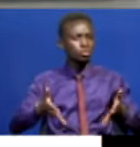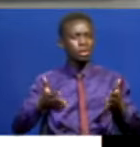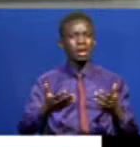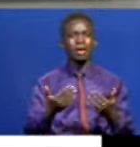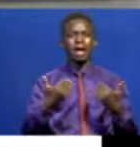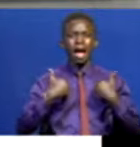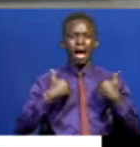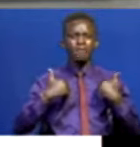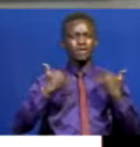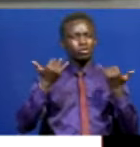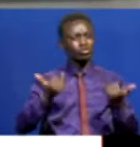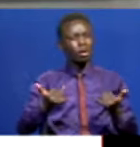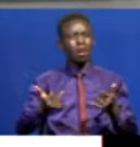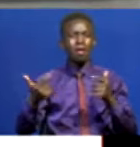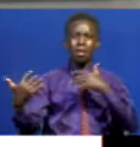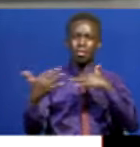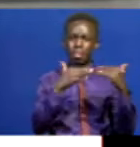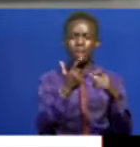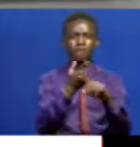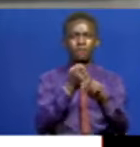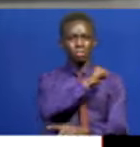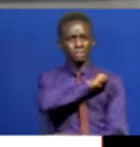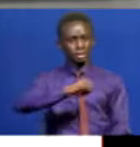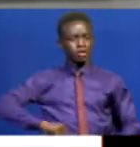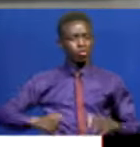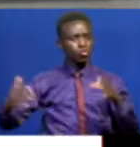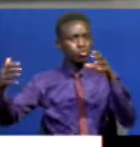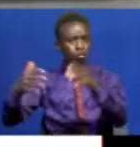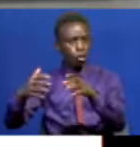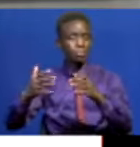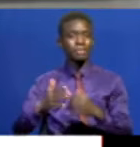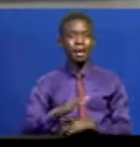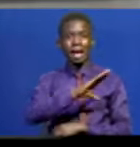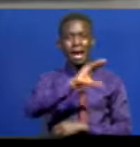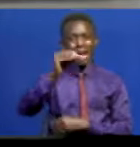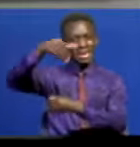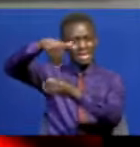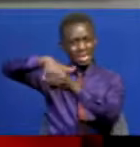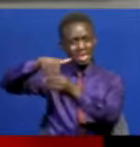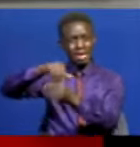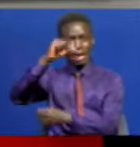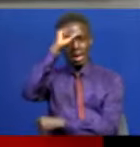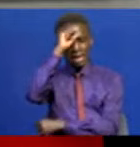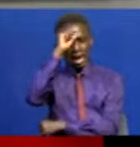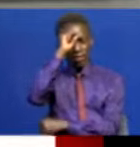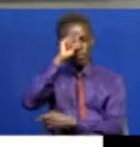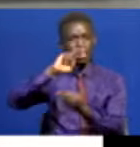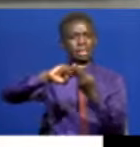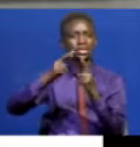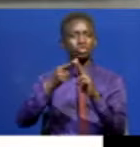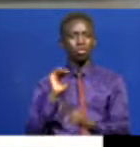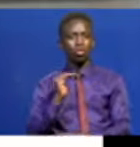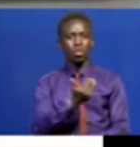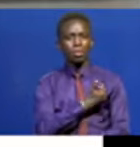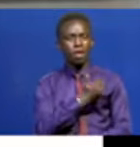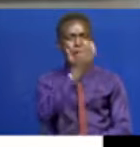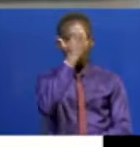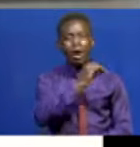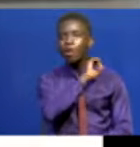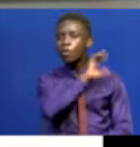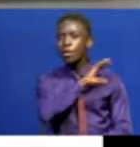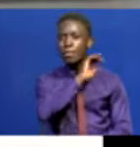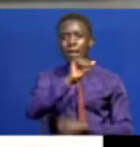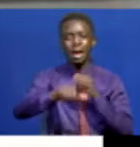sharp criticism from the Senate's Devolution and Intergovernmental Relations Committee over the slashing of salaries